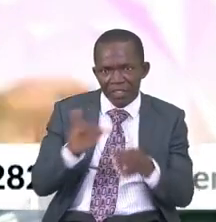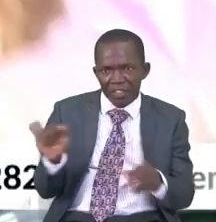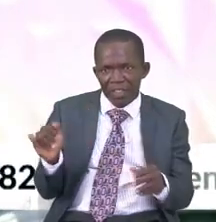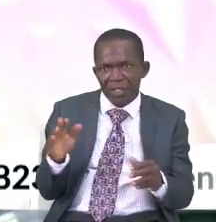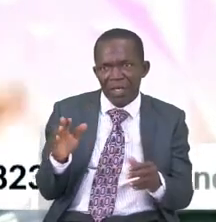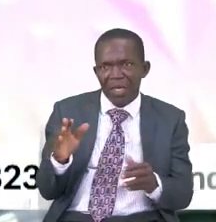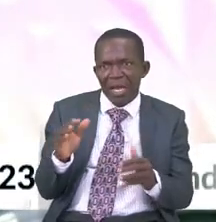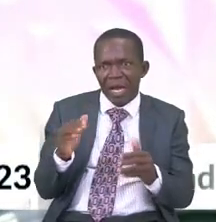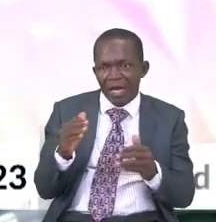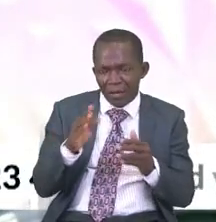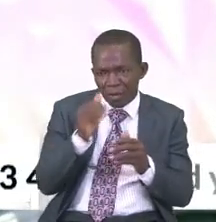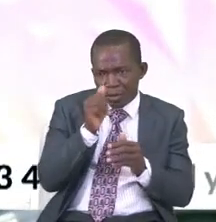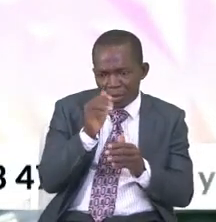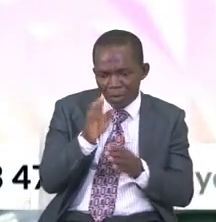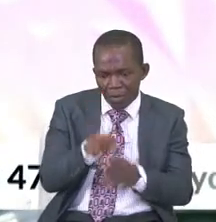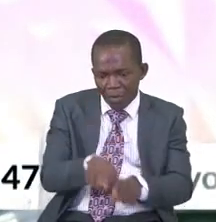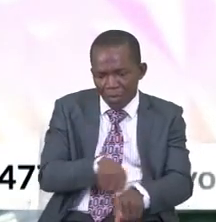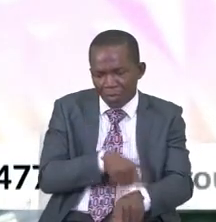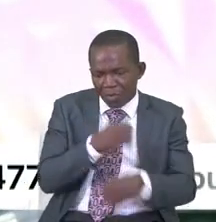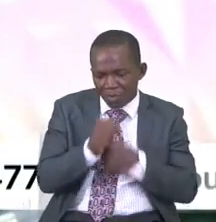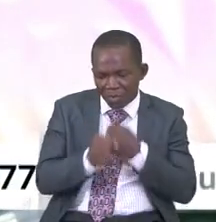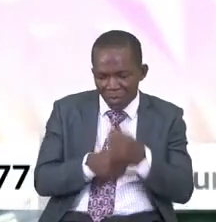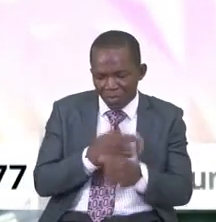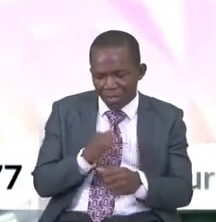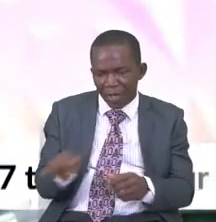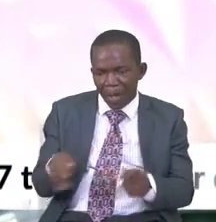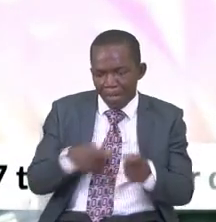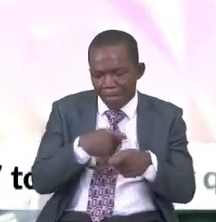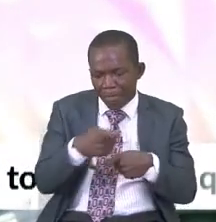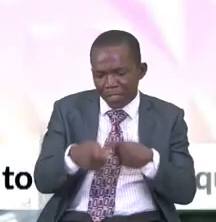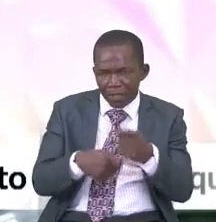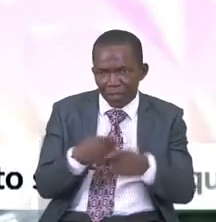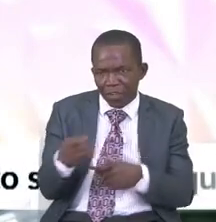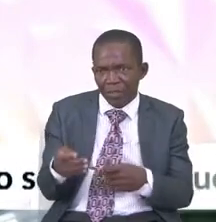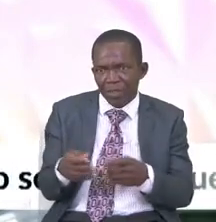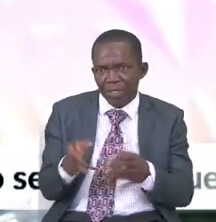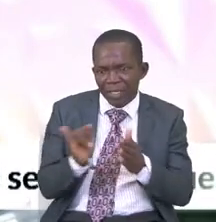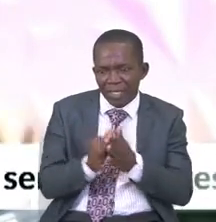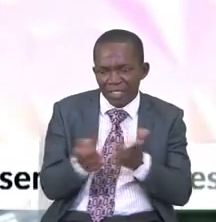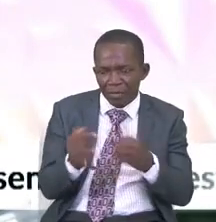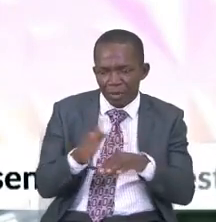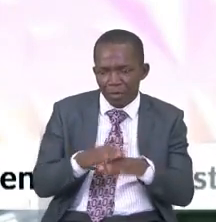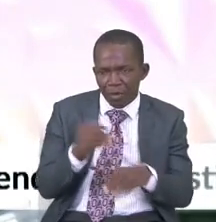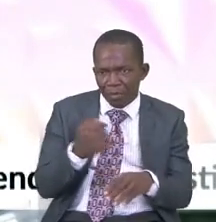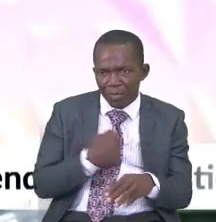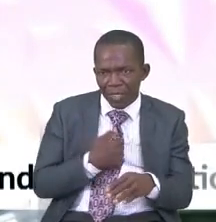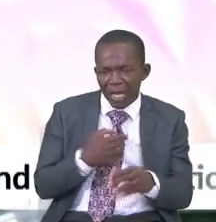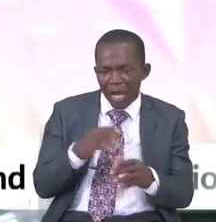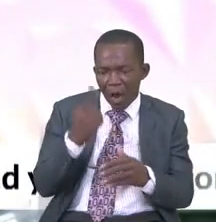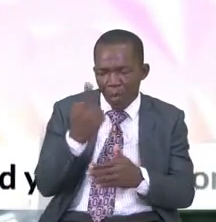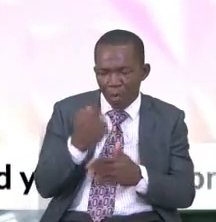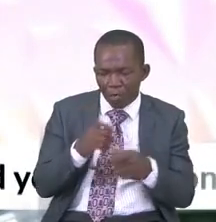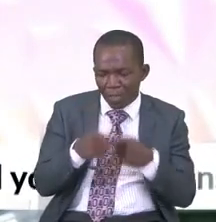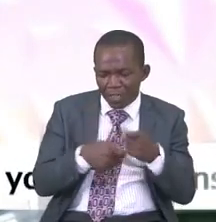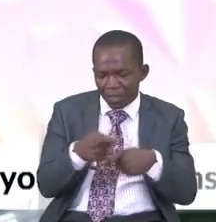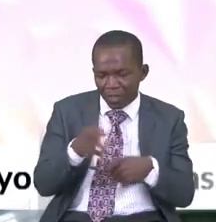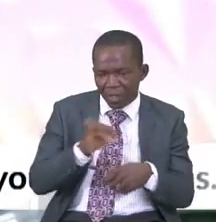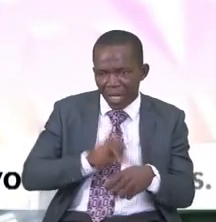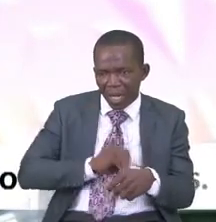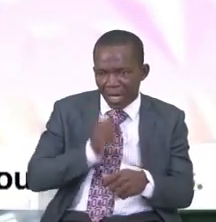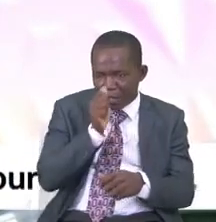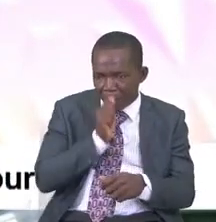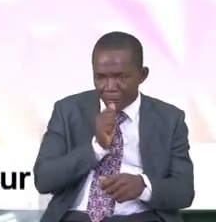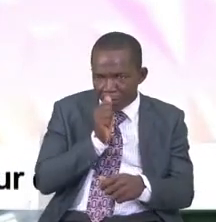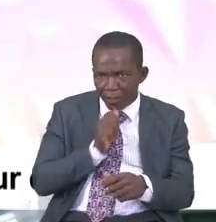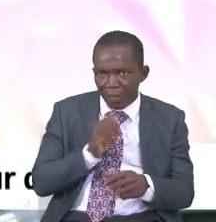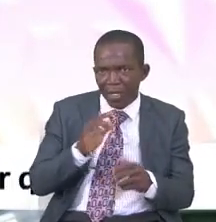charity, patience, persecutions, afflictions, which came unto me in Antioch, Iconium, Lystra, what persecutions I endured, but out of them all the Lord delivered